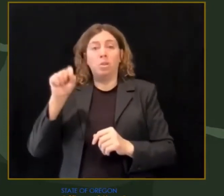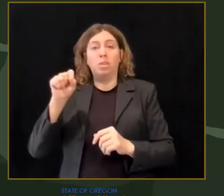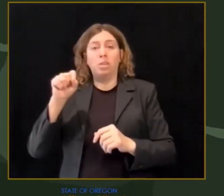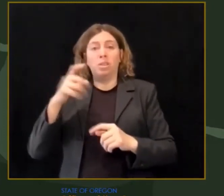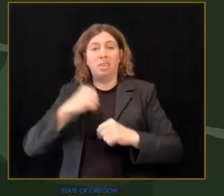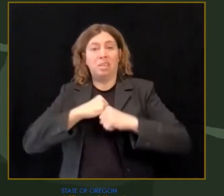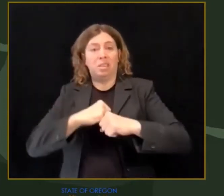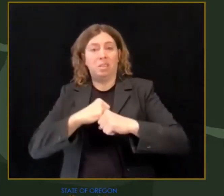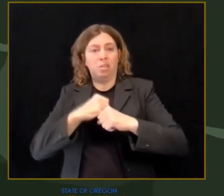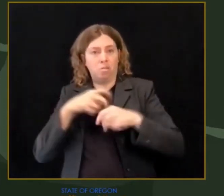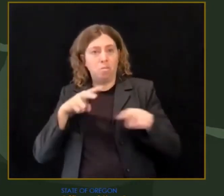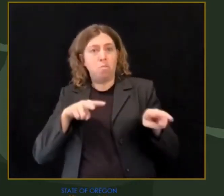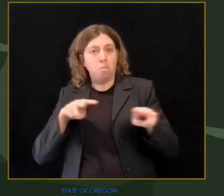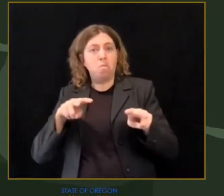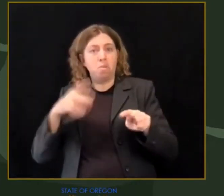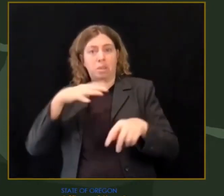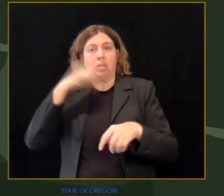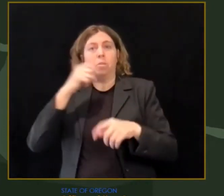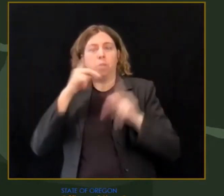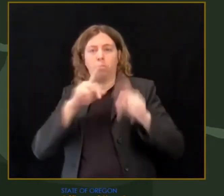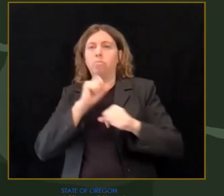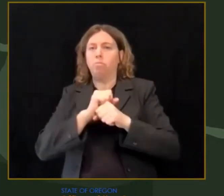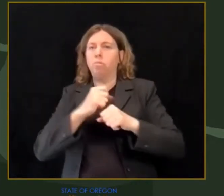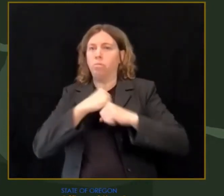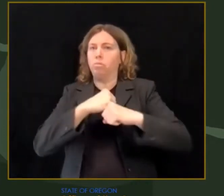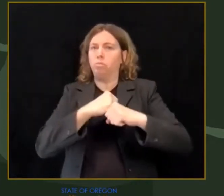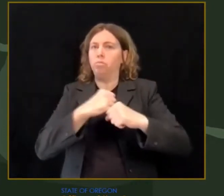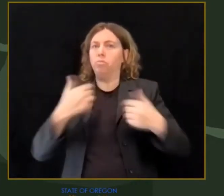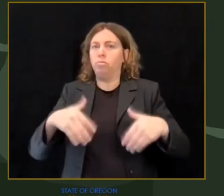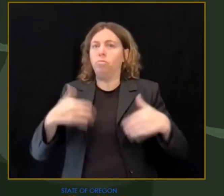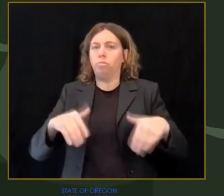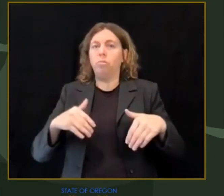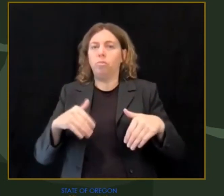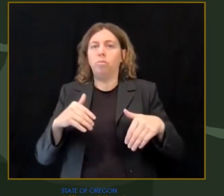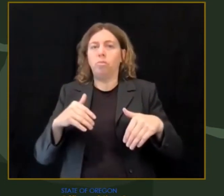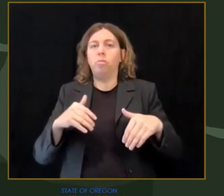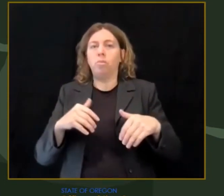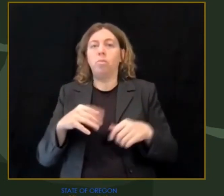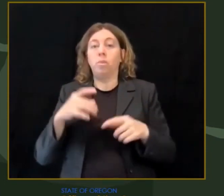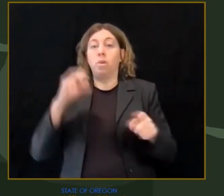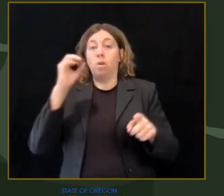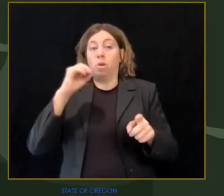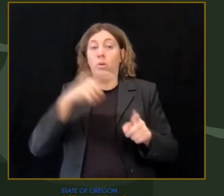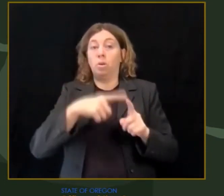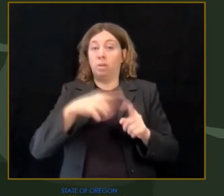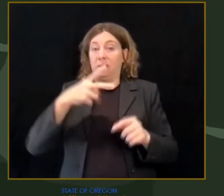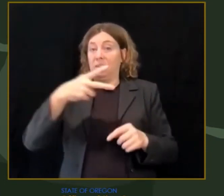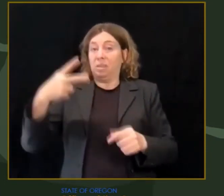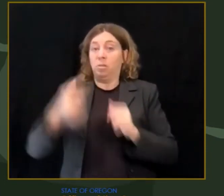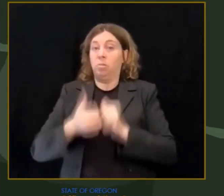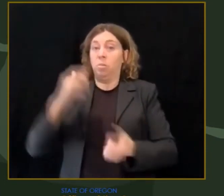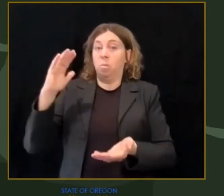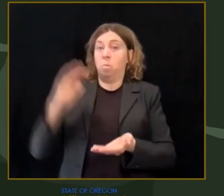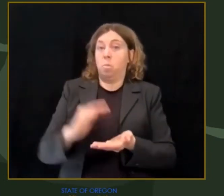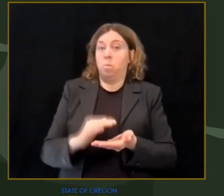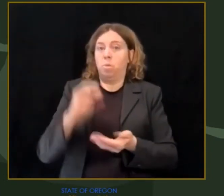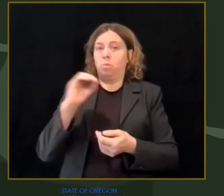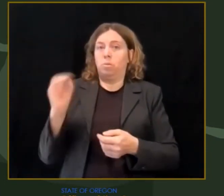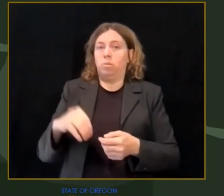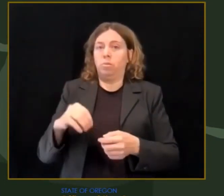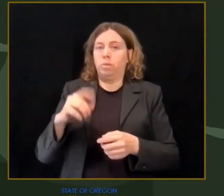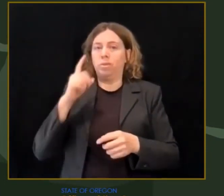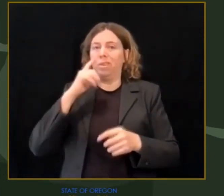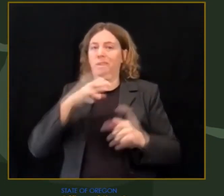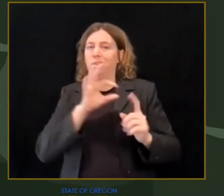has the second lowest COVID-19 infection rate among seniors in the country, and the third lowest death